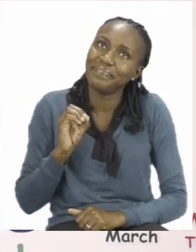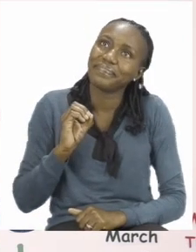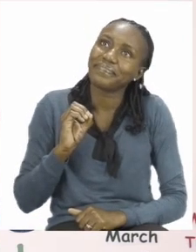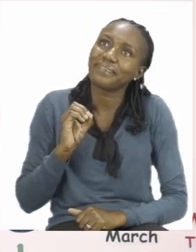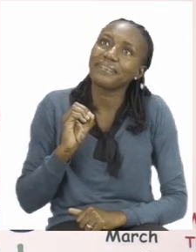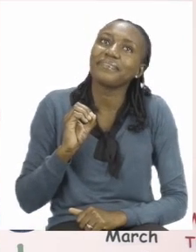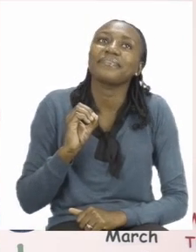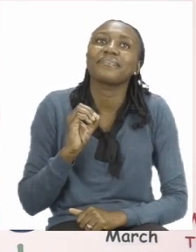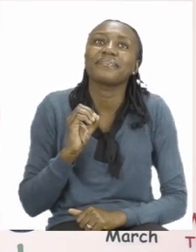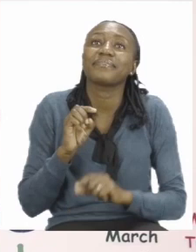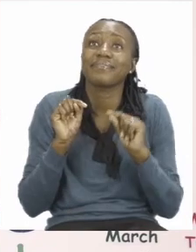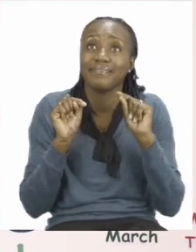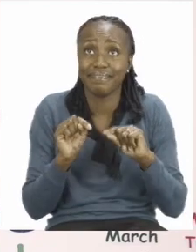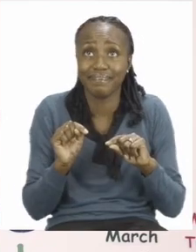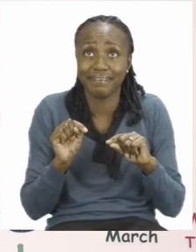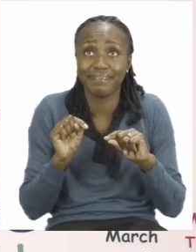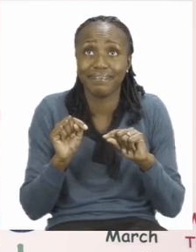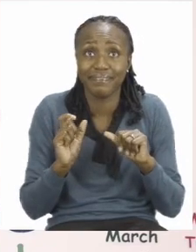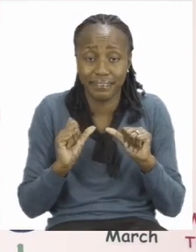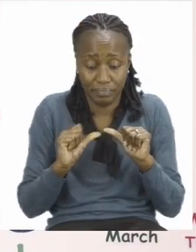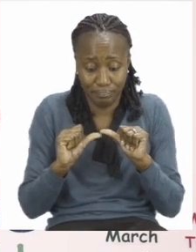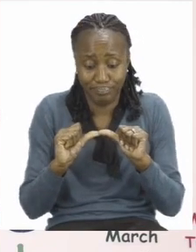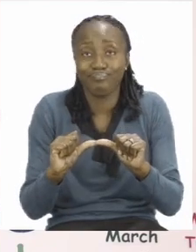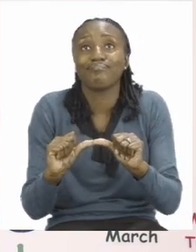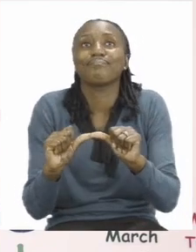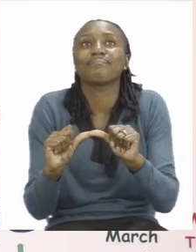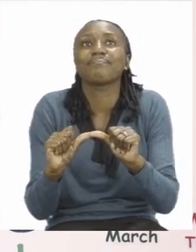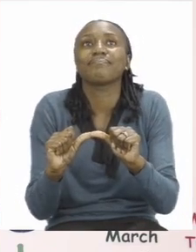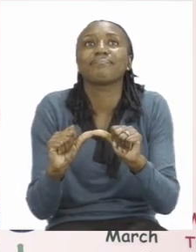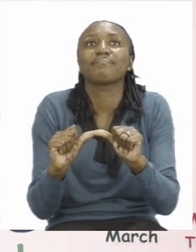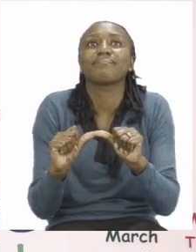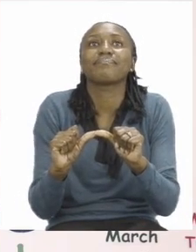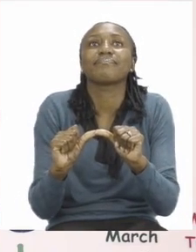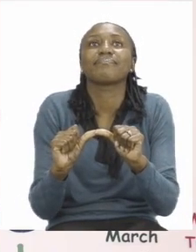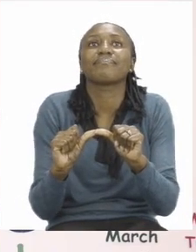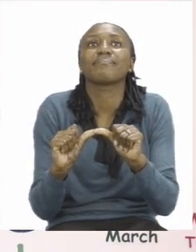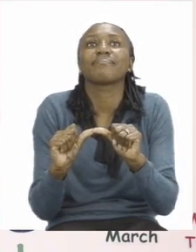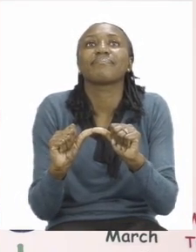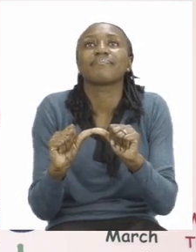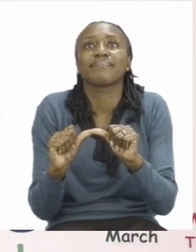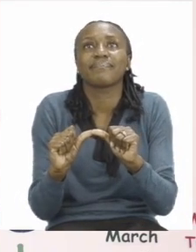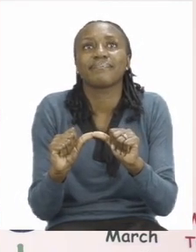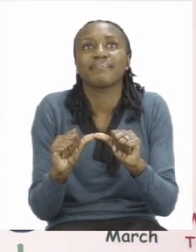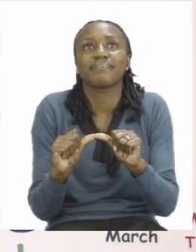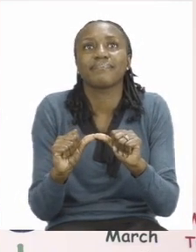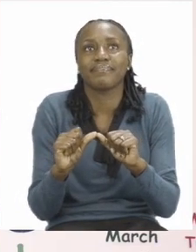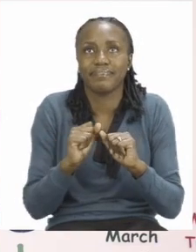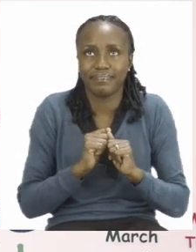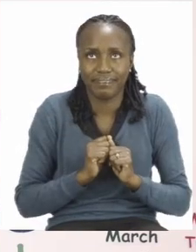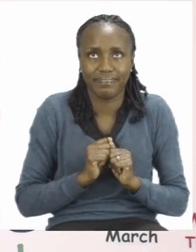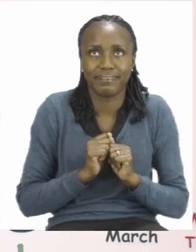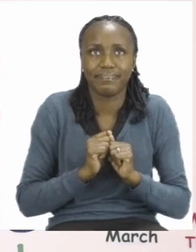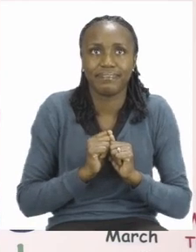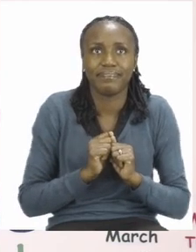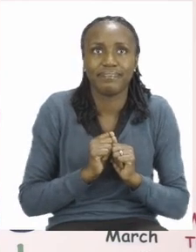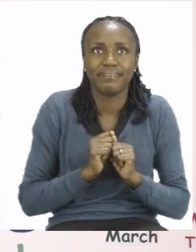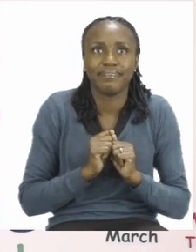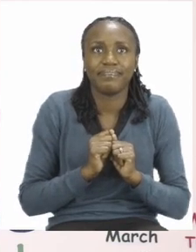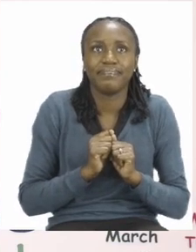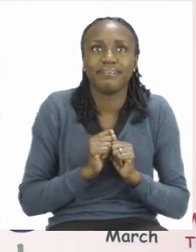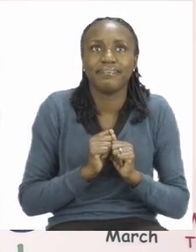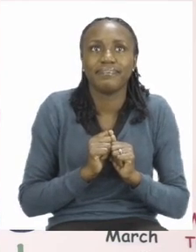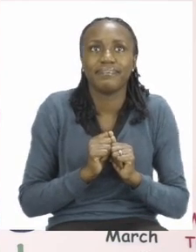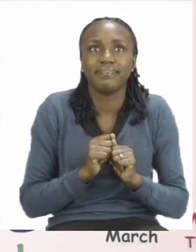10. Now we need to count going forward to get our next answer. So